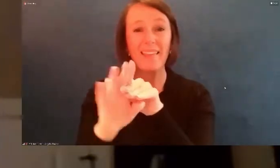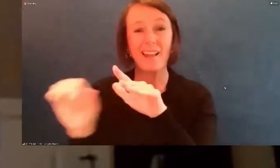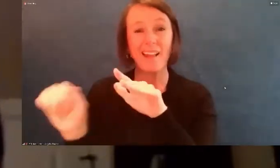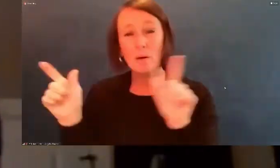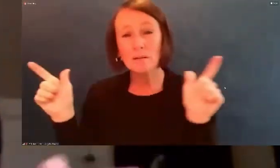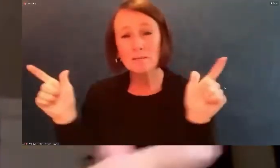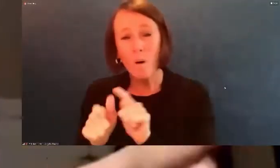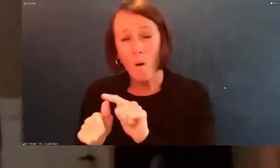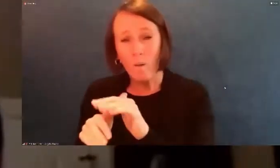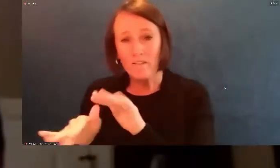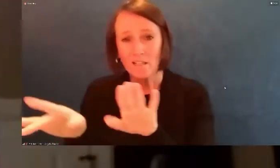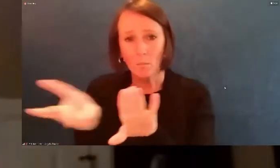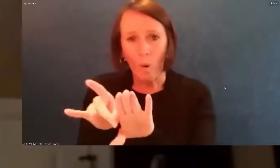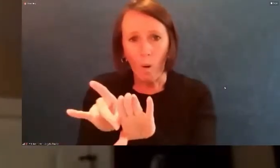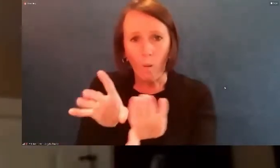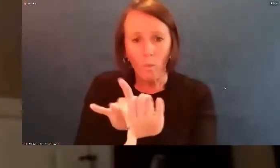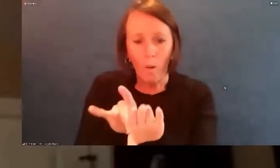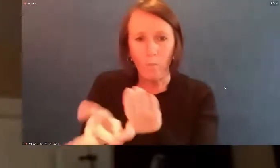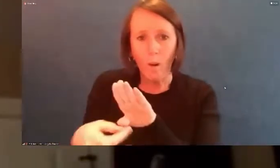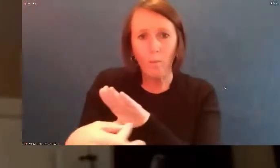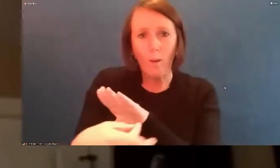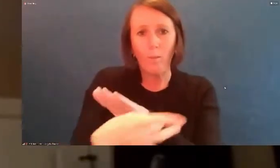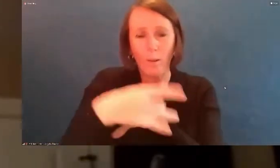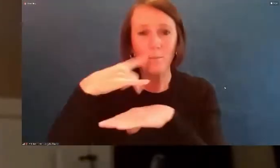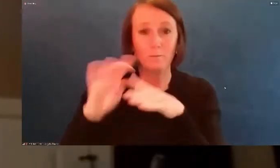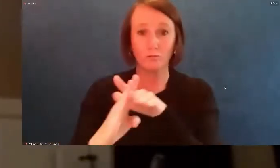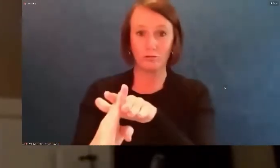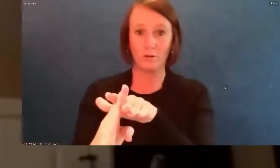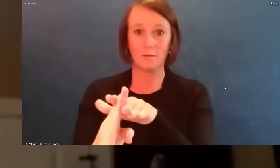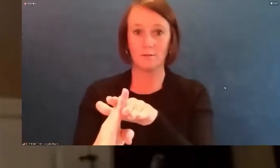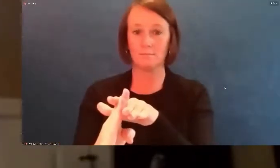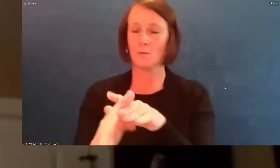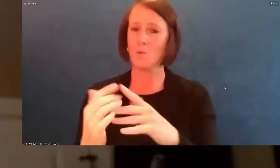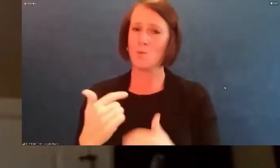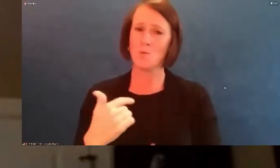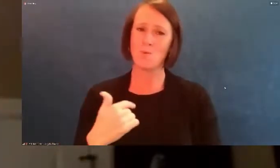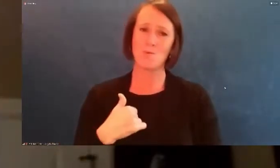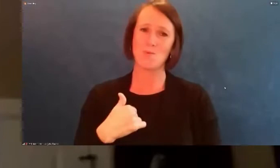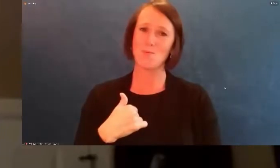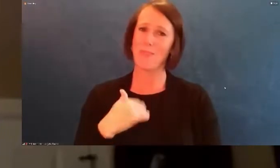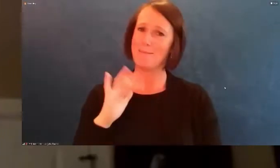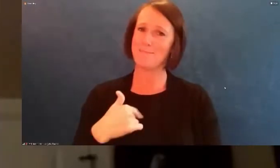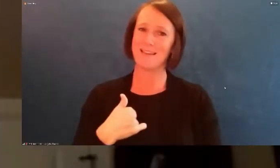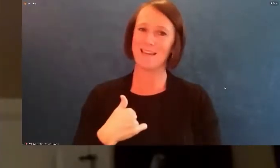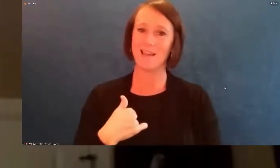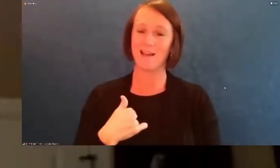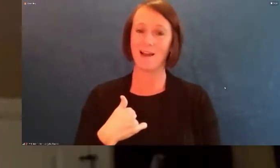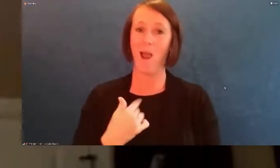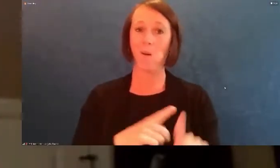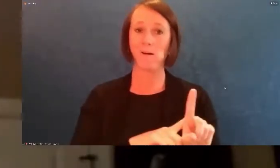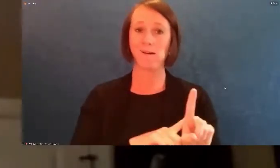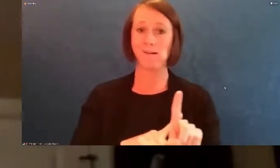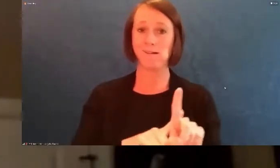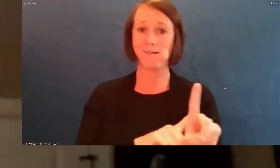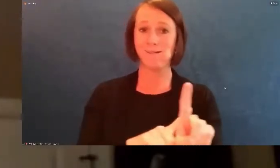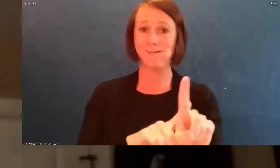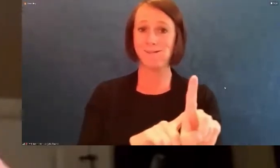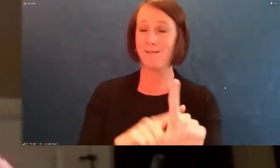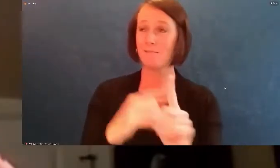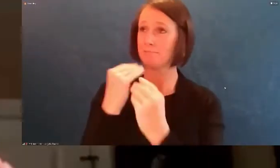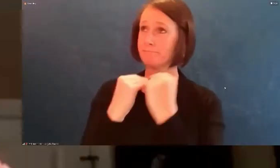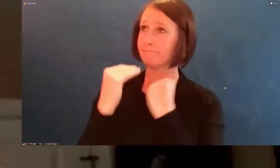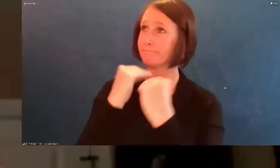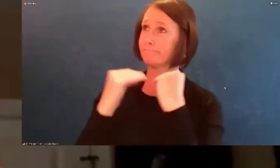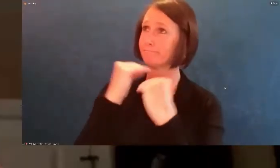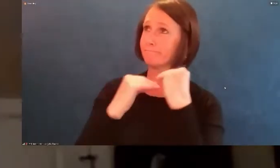little eels. I tell you, I ate like a king whenever little Rodney was around David King. And so